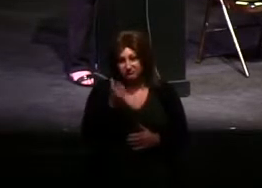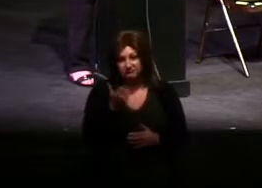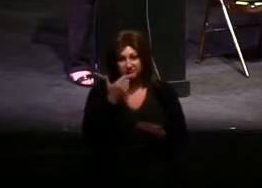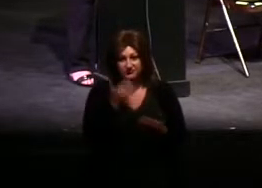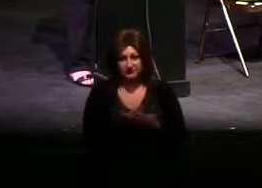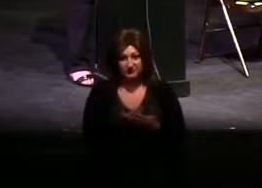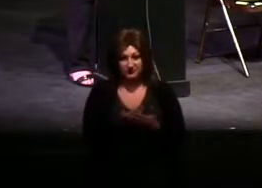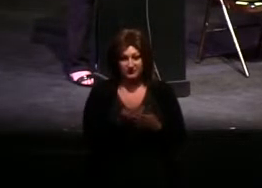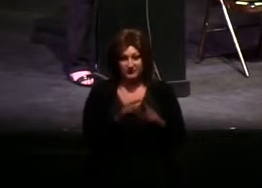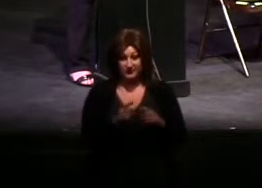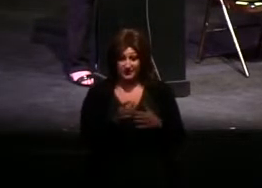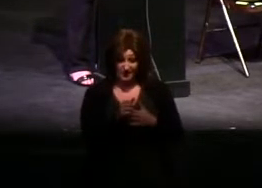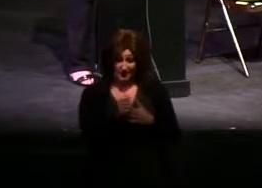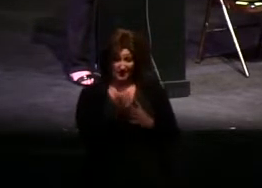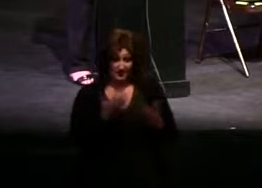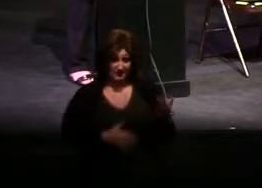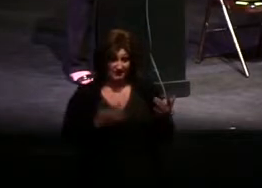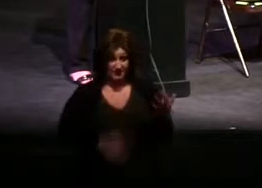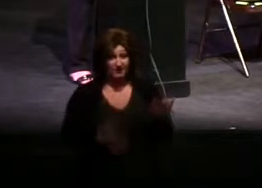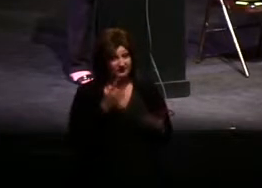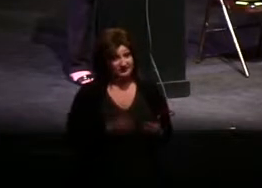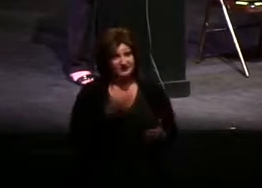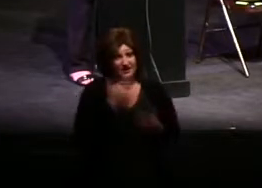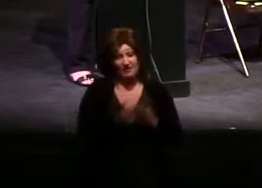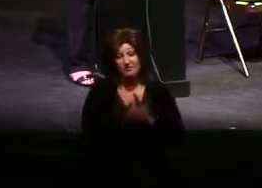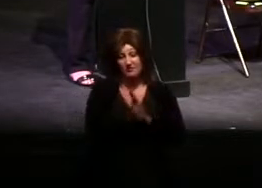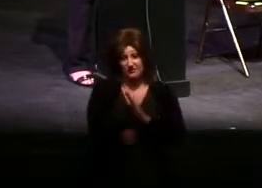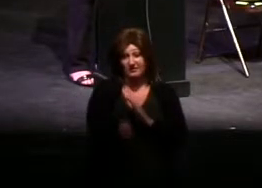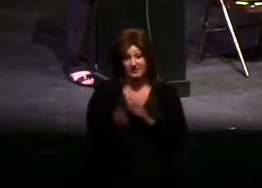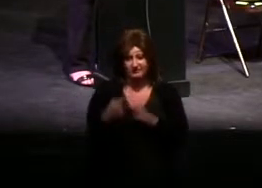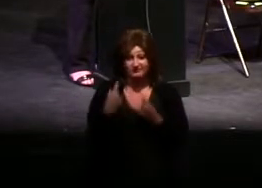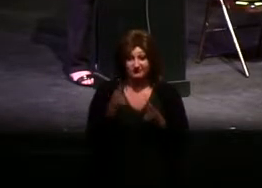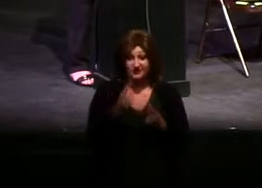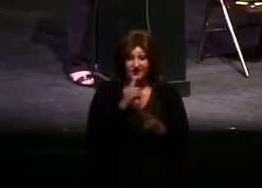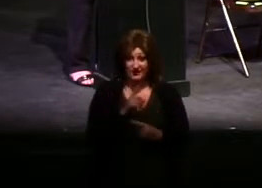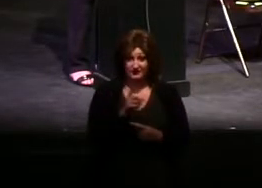lead guitarist is damn good, in fact. At some point